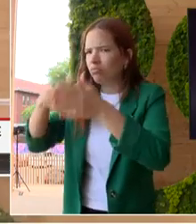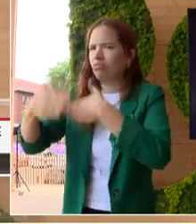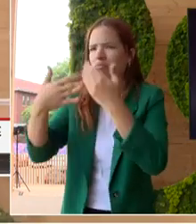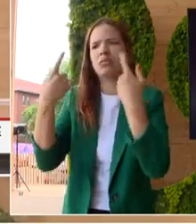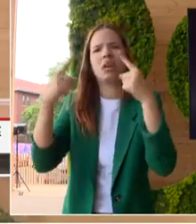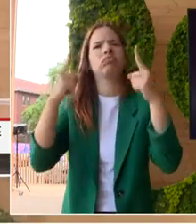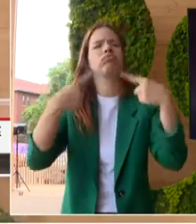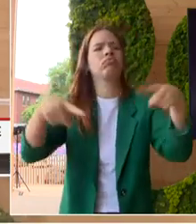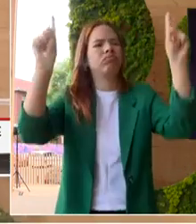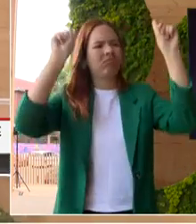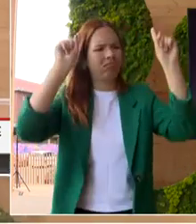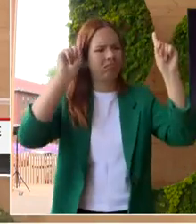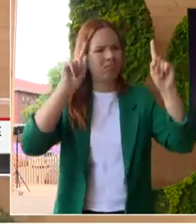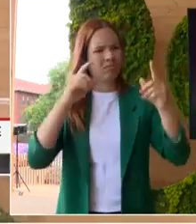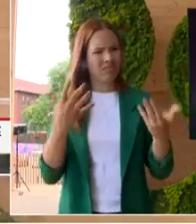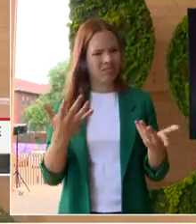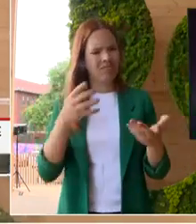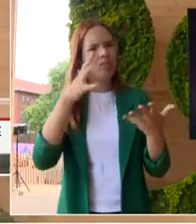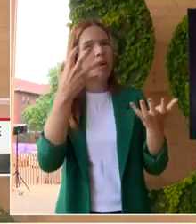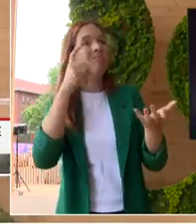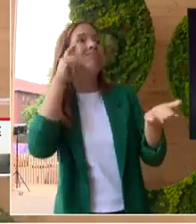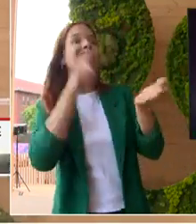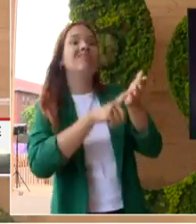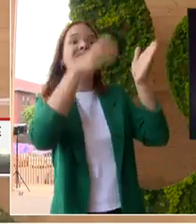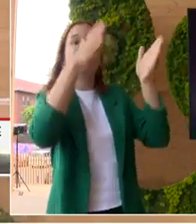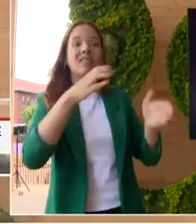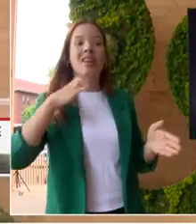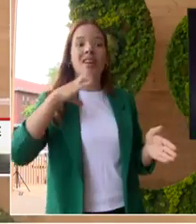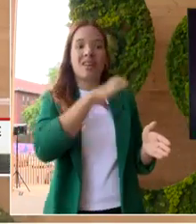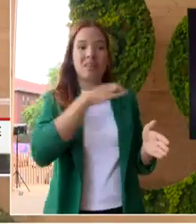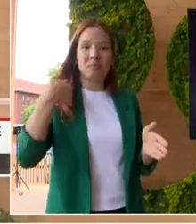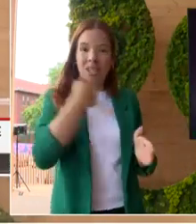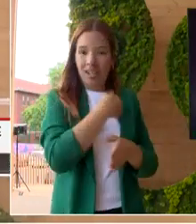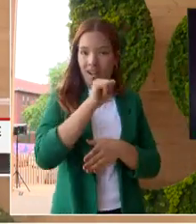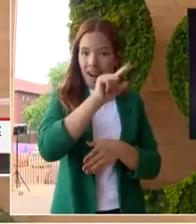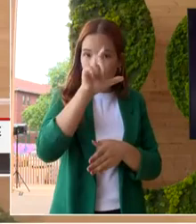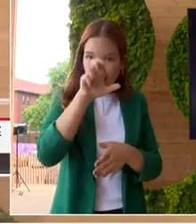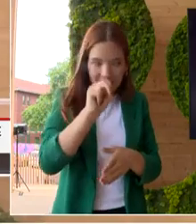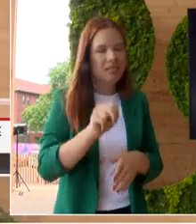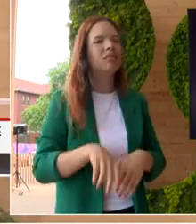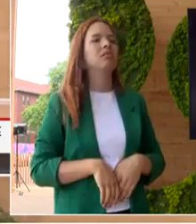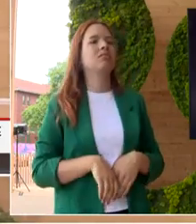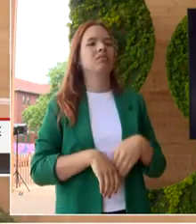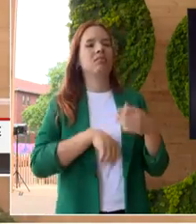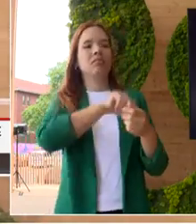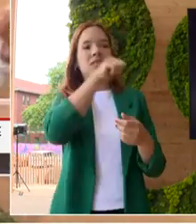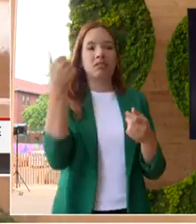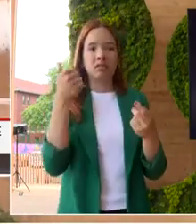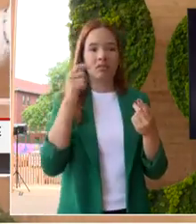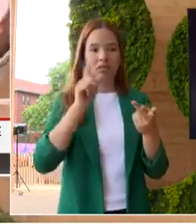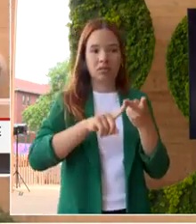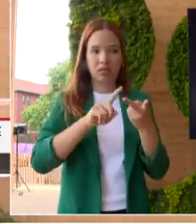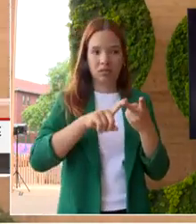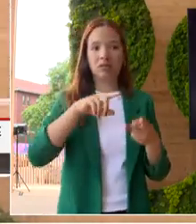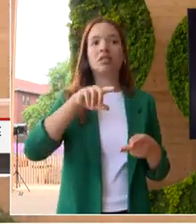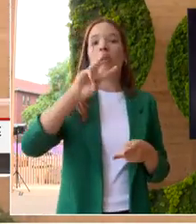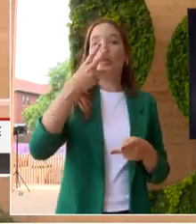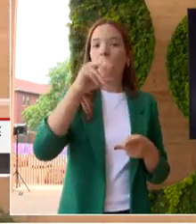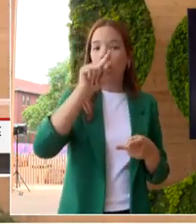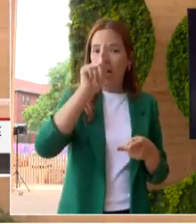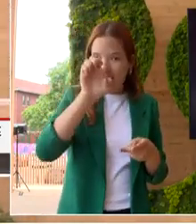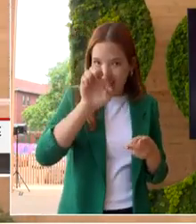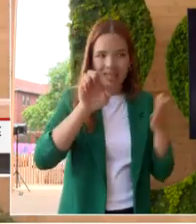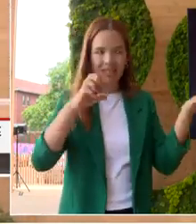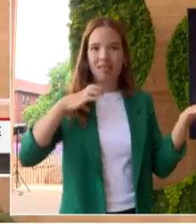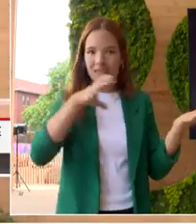council members, our past, Sandy Allen, and your council member, Trayon White. Give it up for Trayon